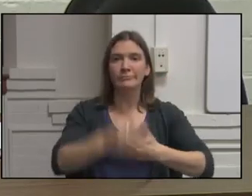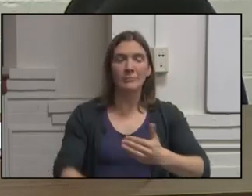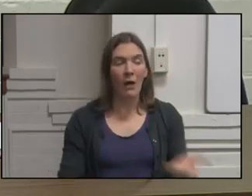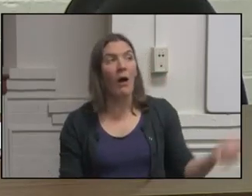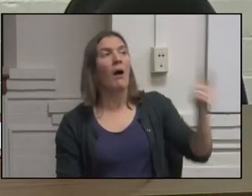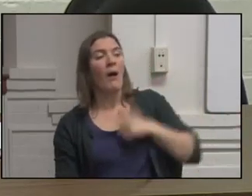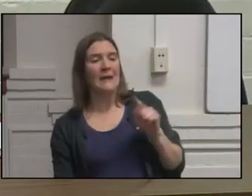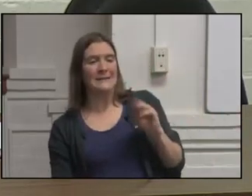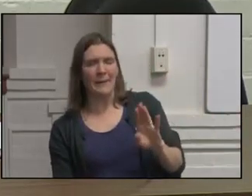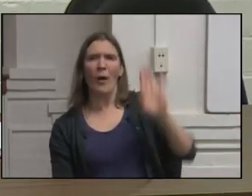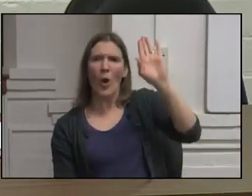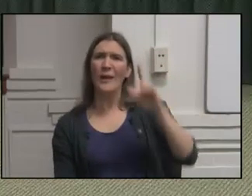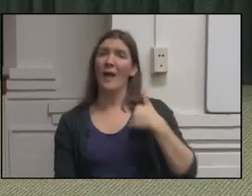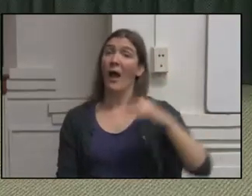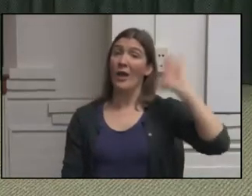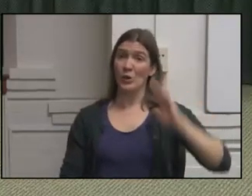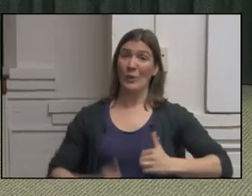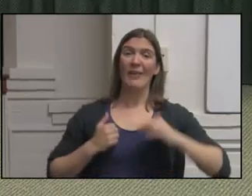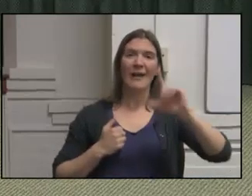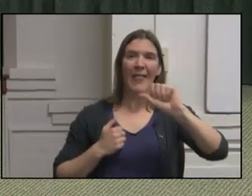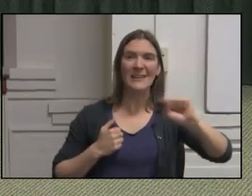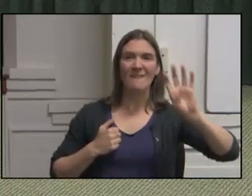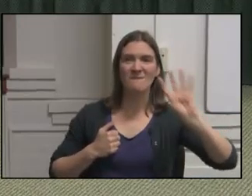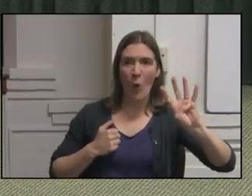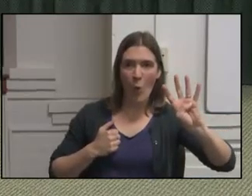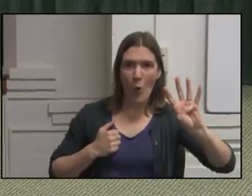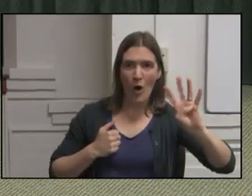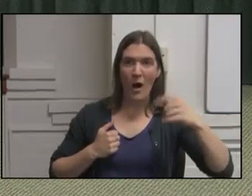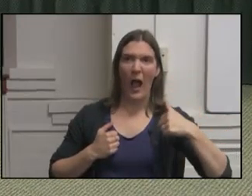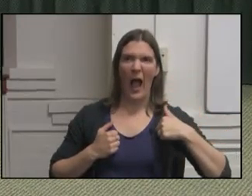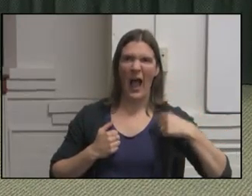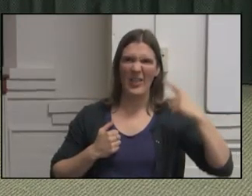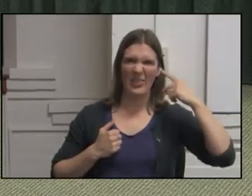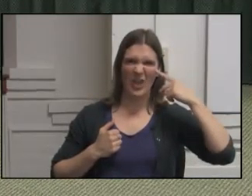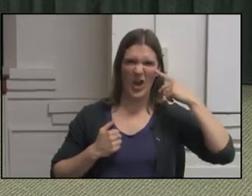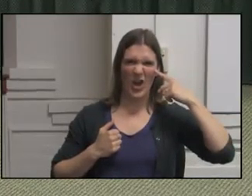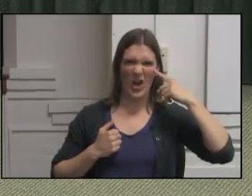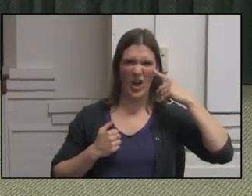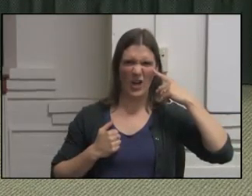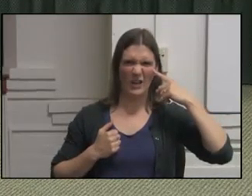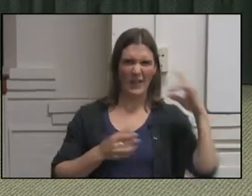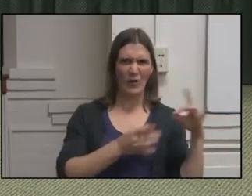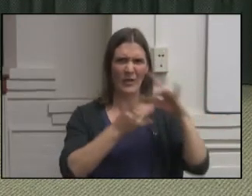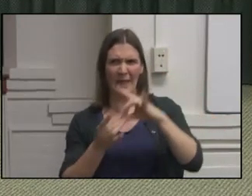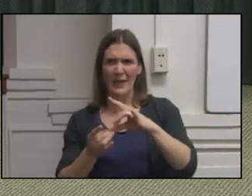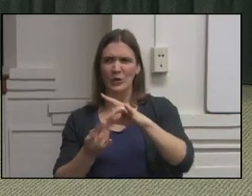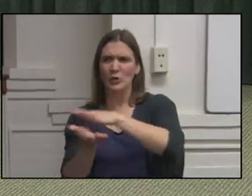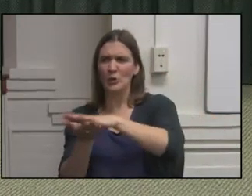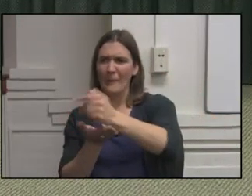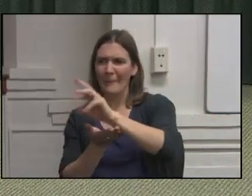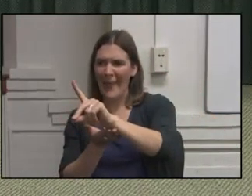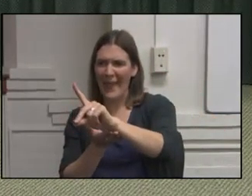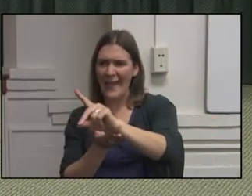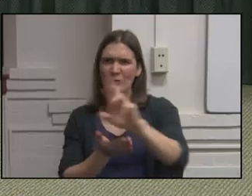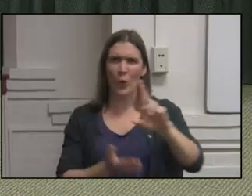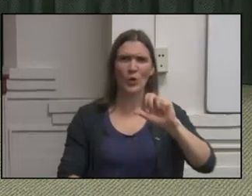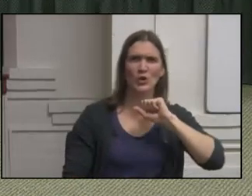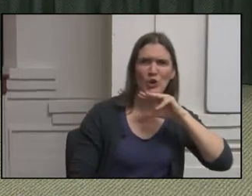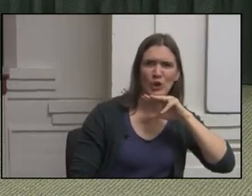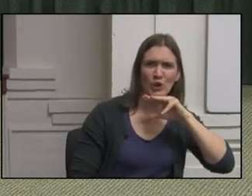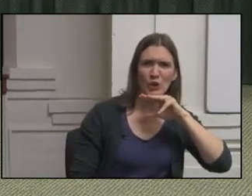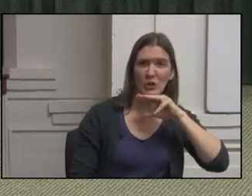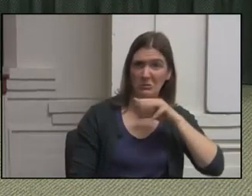have a question. Yeah. So I used to live on a class 4 road, and I thought the classes were married to whether they're paved or unpaved to